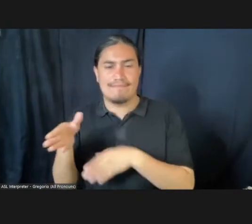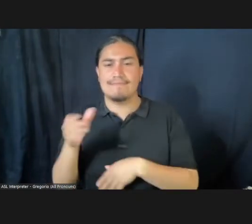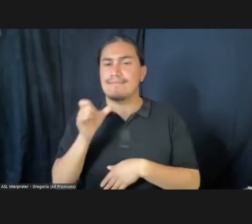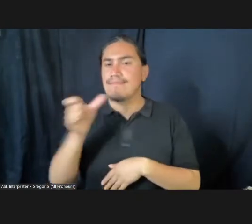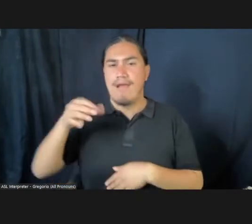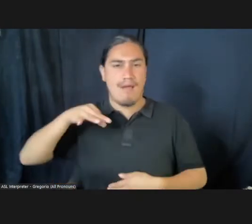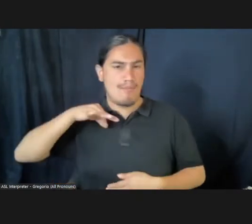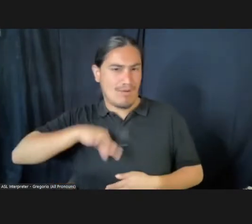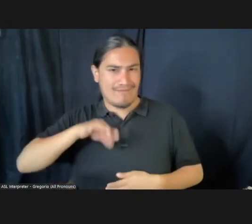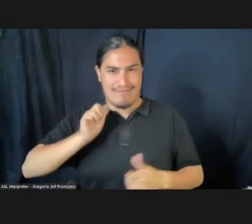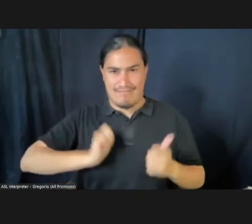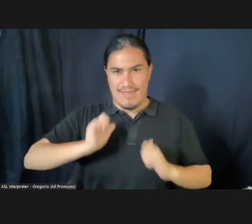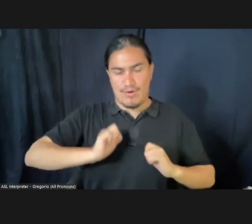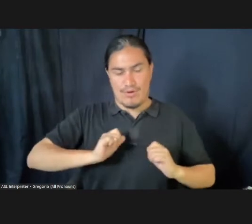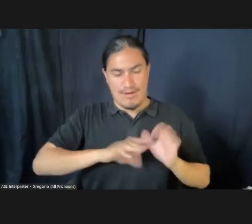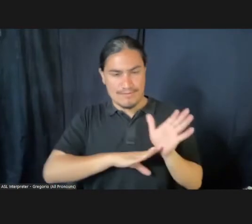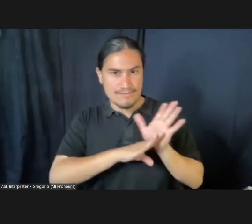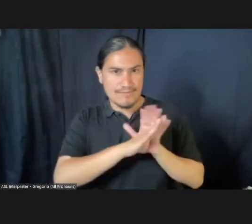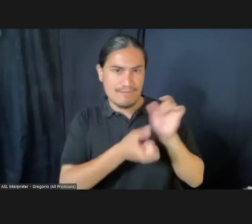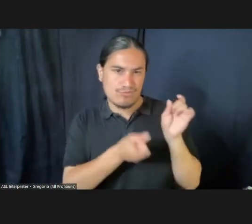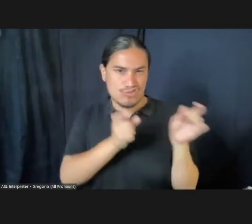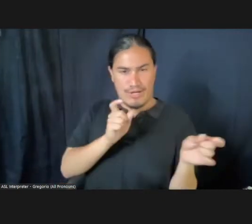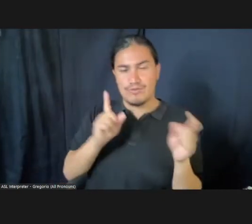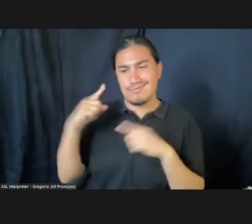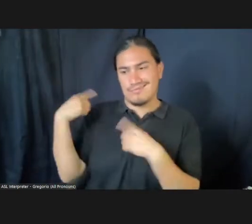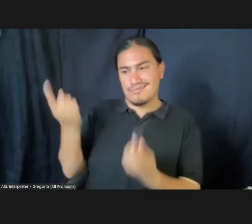has developed since 2011.